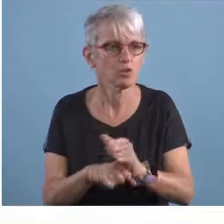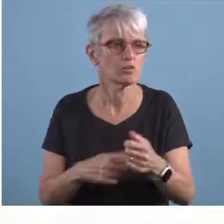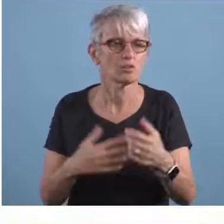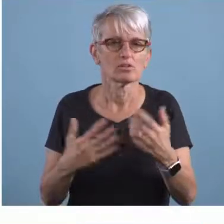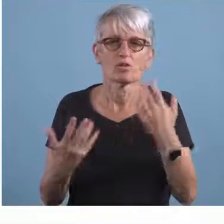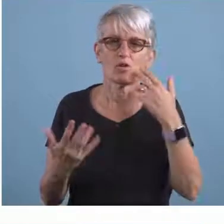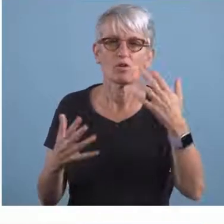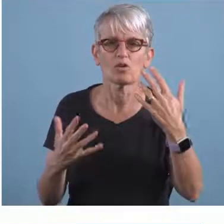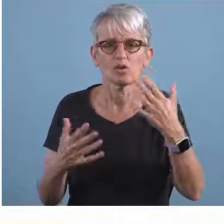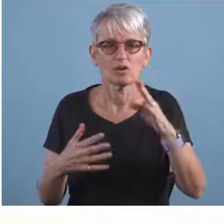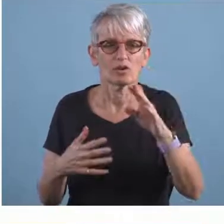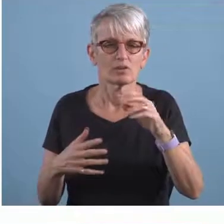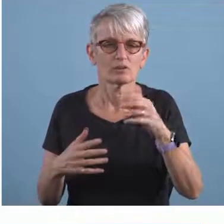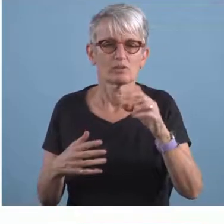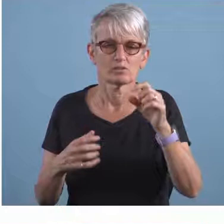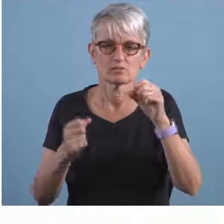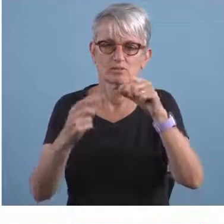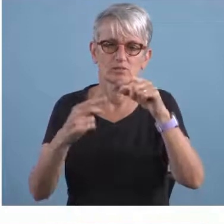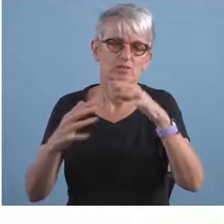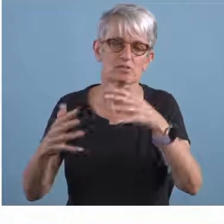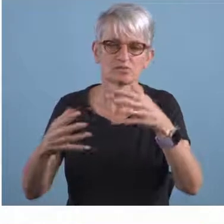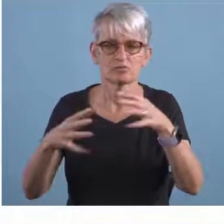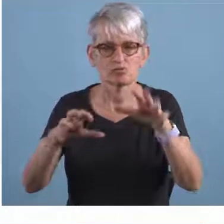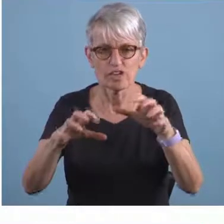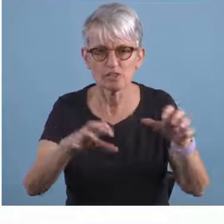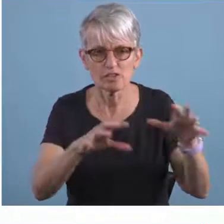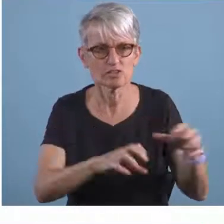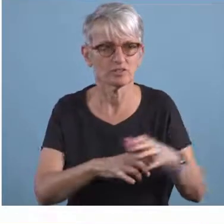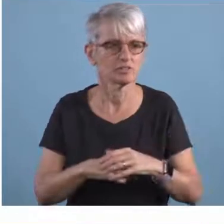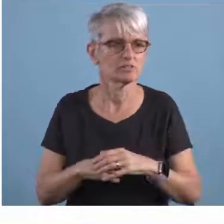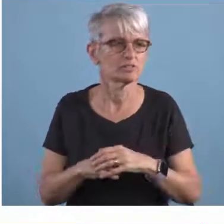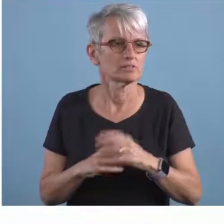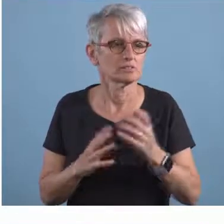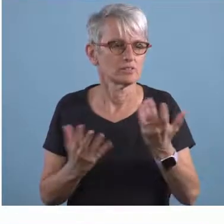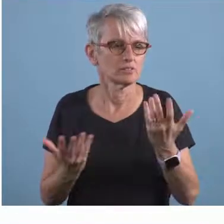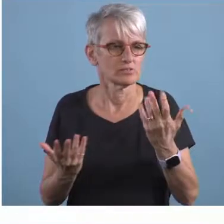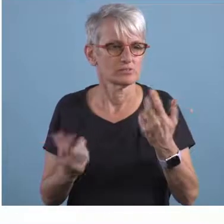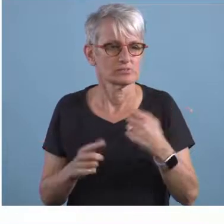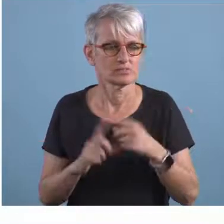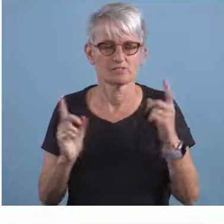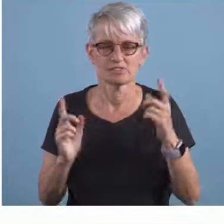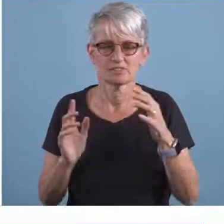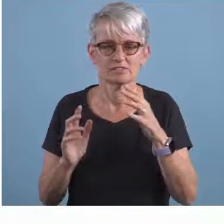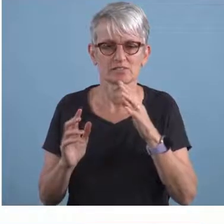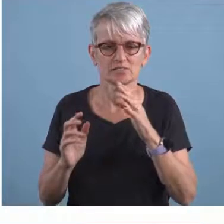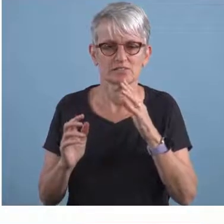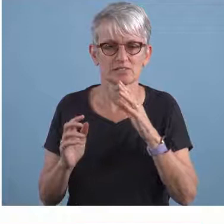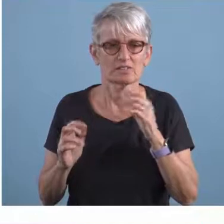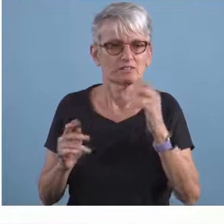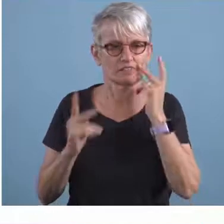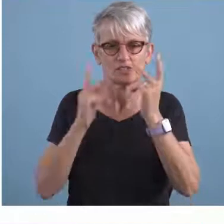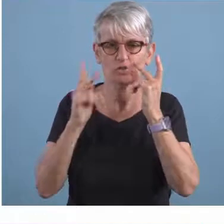because of a bandwidth problem, the video freezes, or there's a difference in the delivery of the